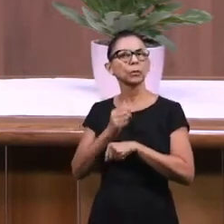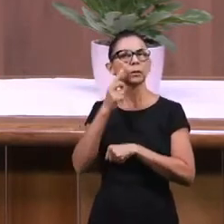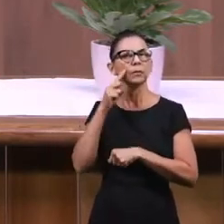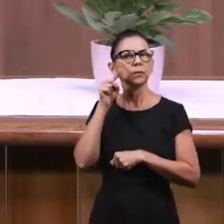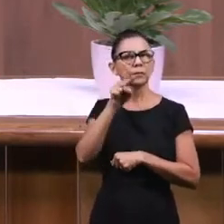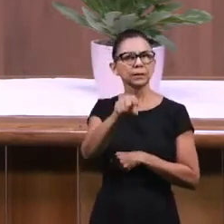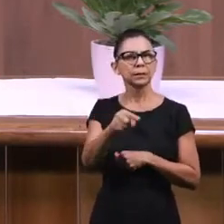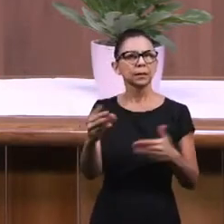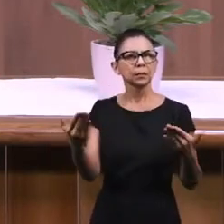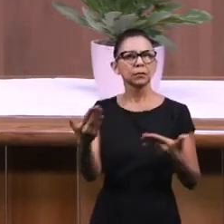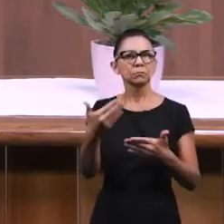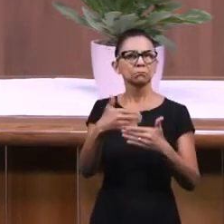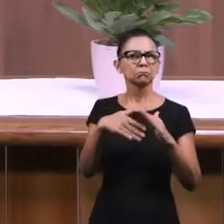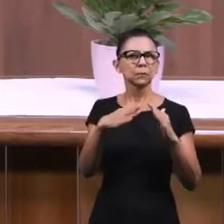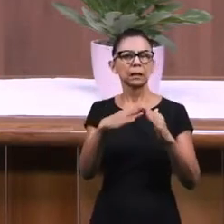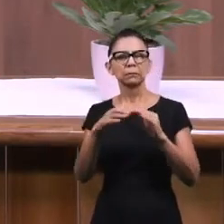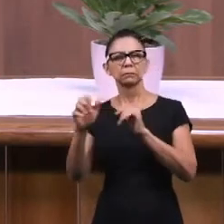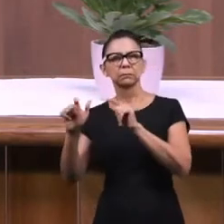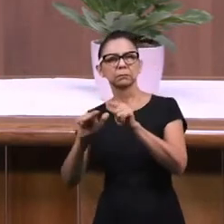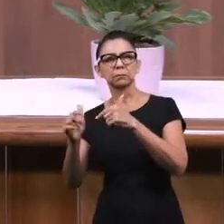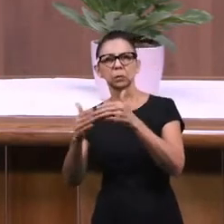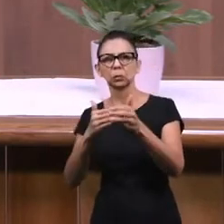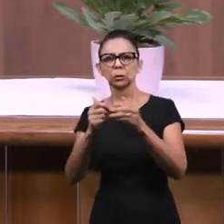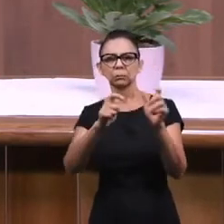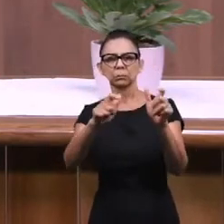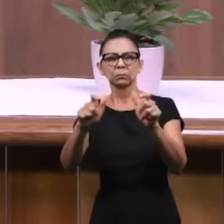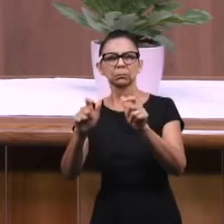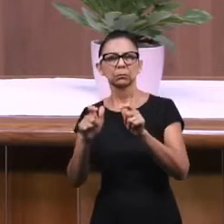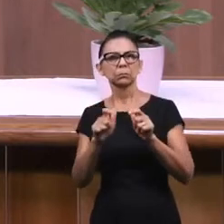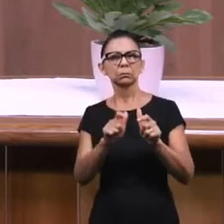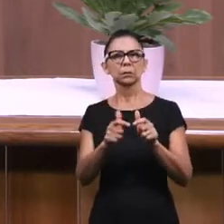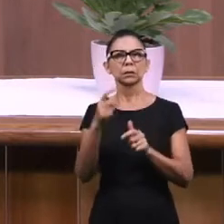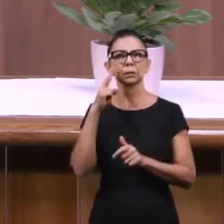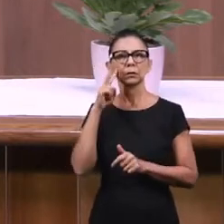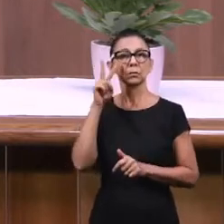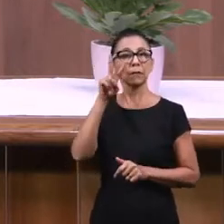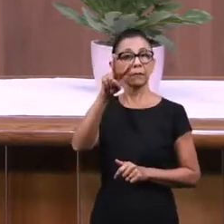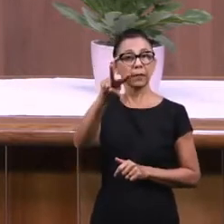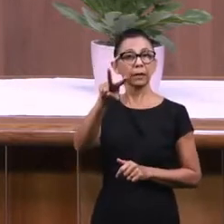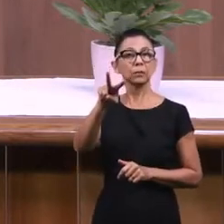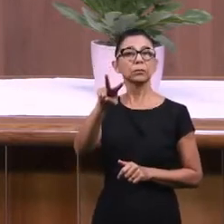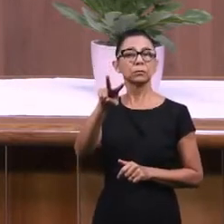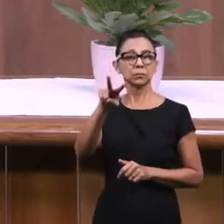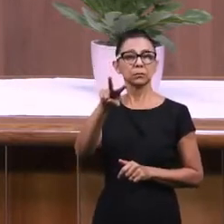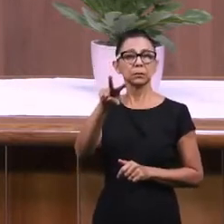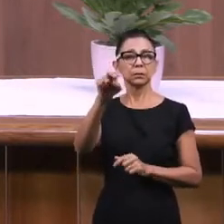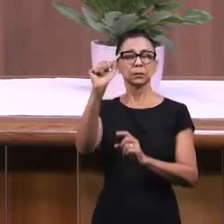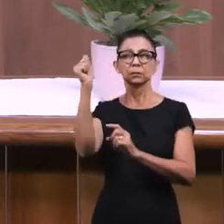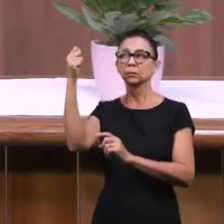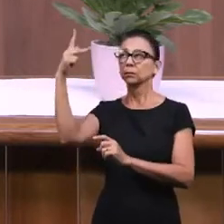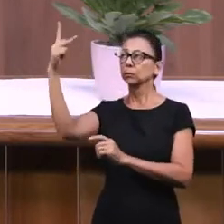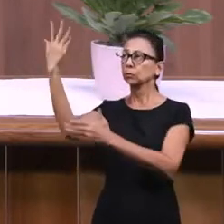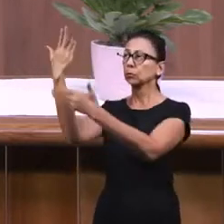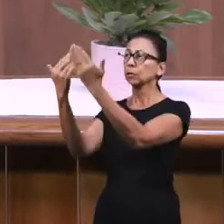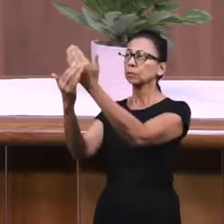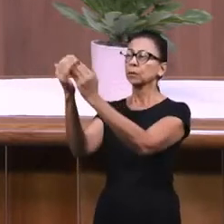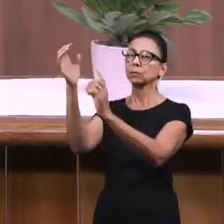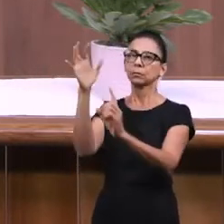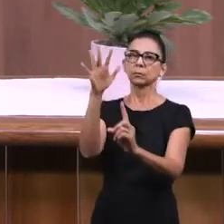with you in your home, at work, wherever you may be at this time. The Lord is placing His hand upon your